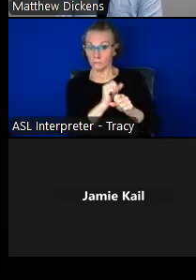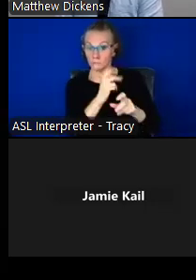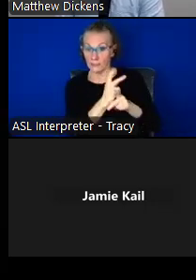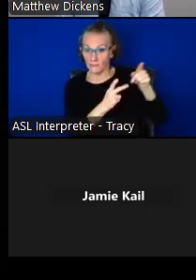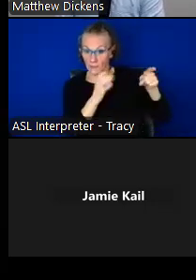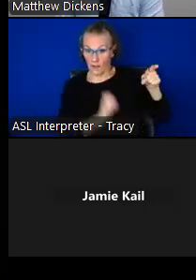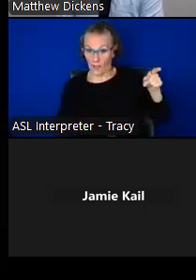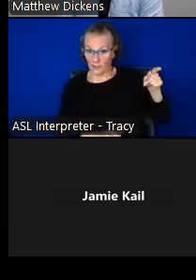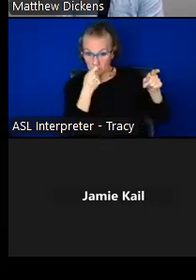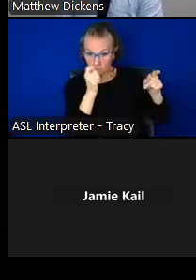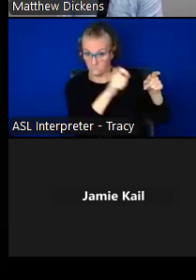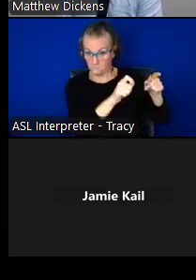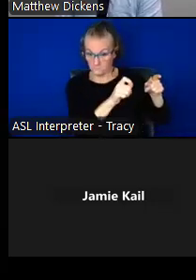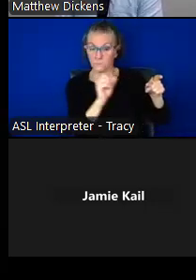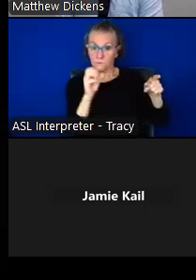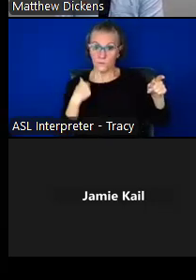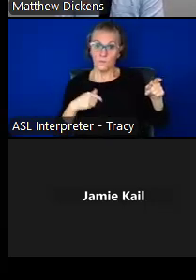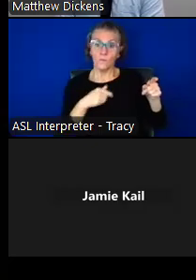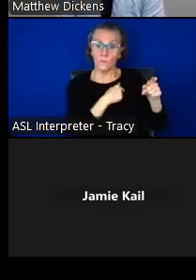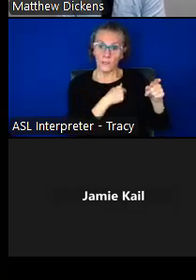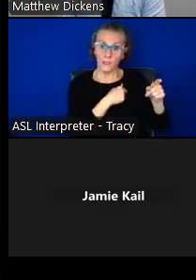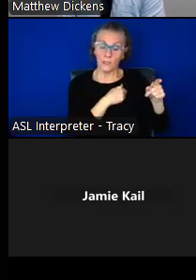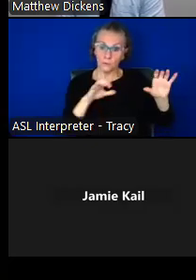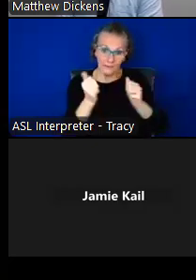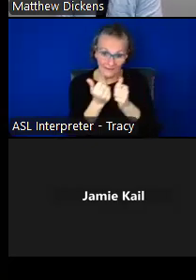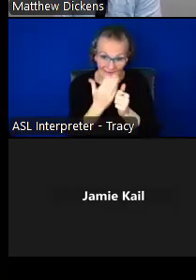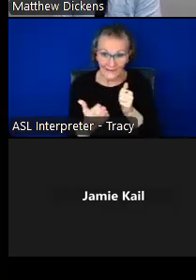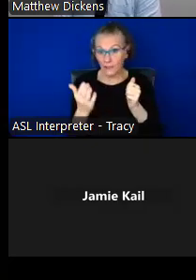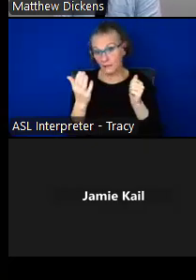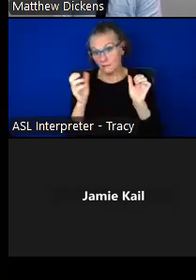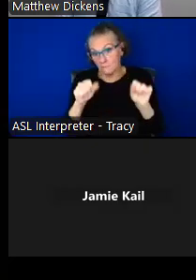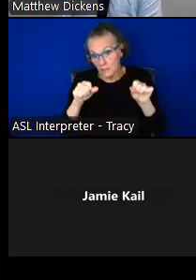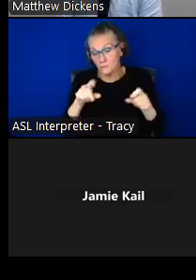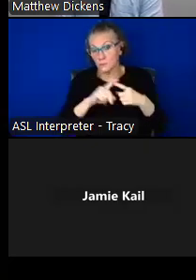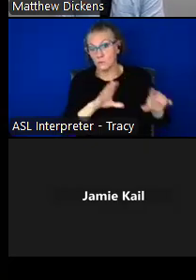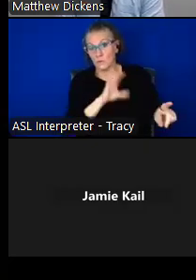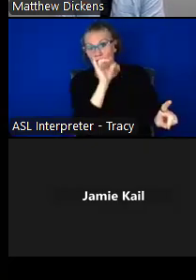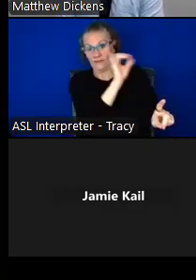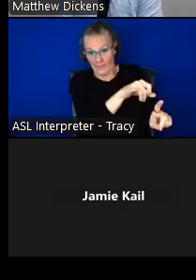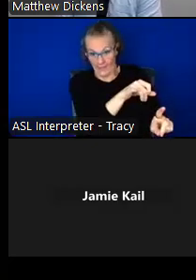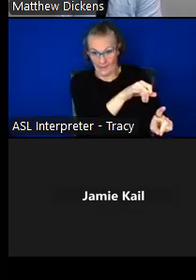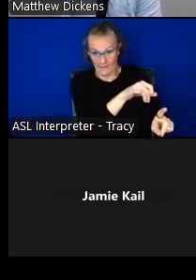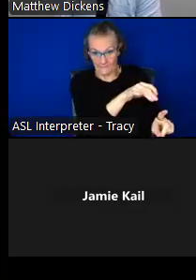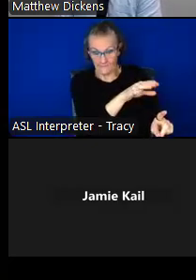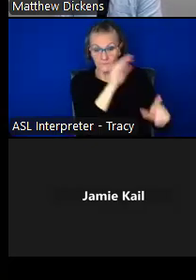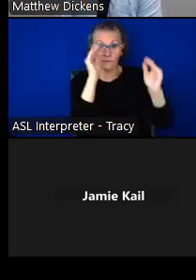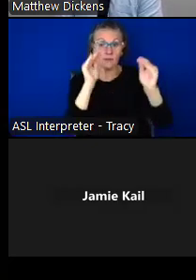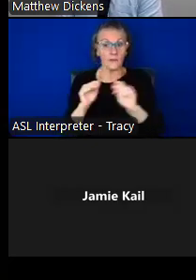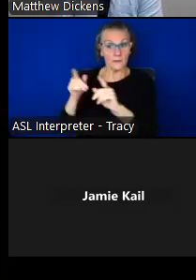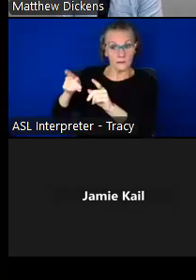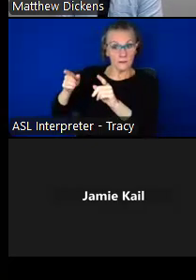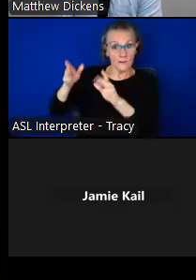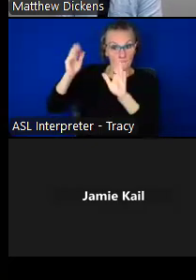client. And so we do everything to the extent possible to do that. And then the